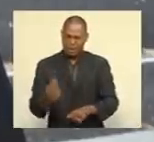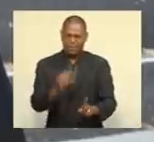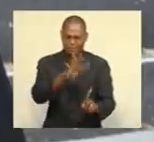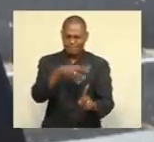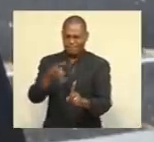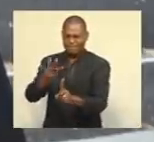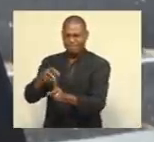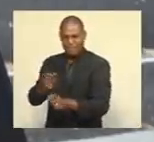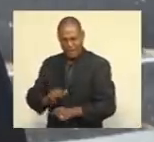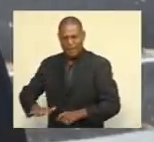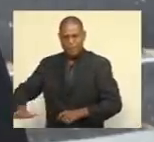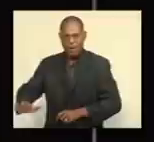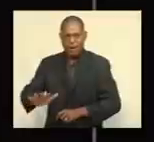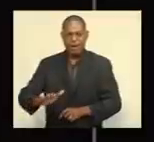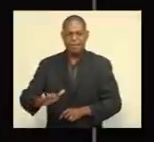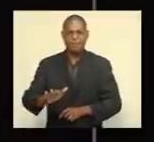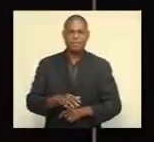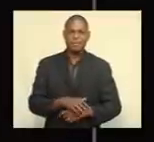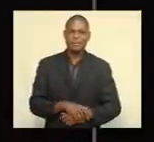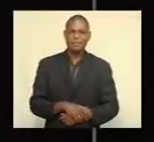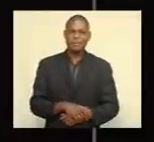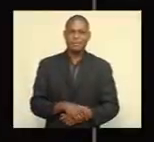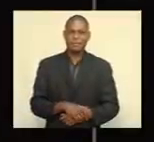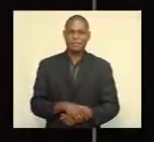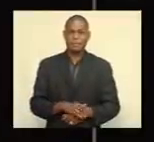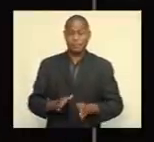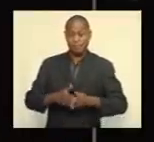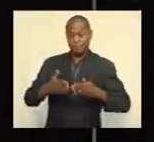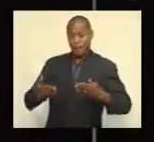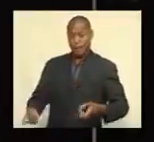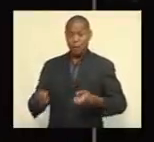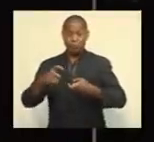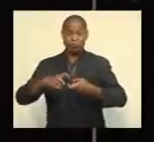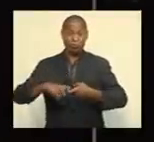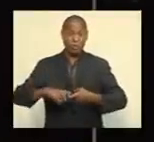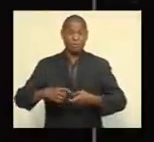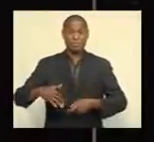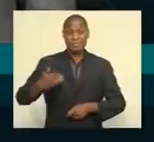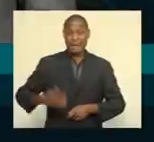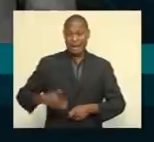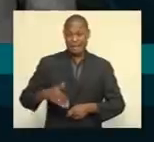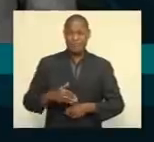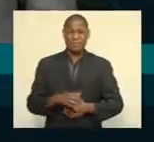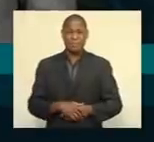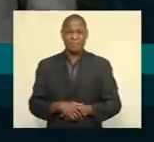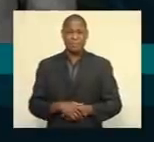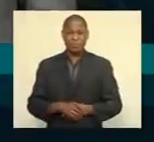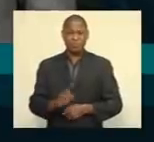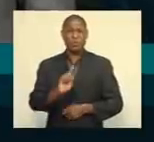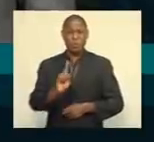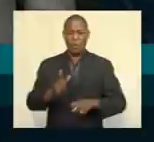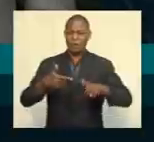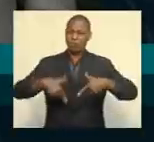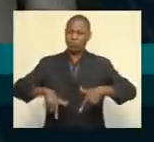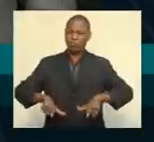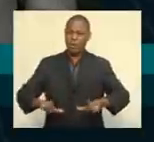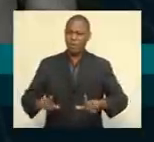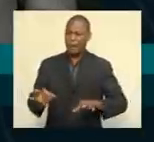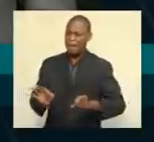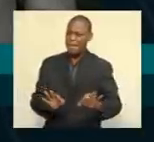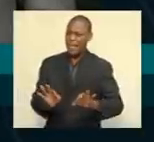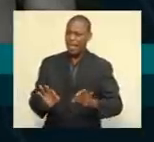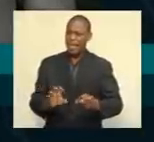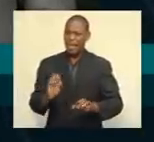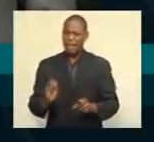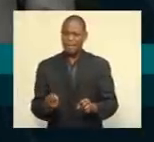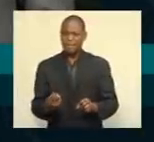Prakash, FBC News. And we now join Koroi Tandulala live. Koroi, what are travel arrangements in and out of the containment